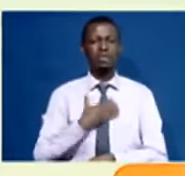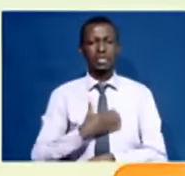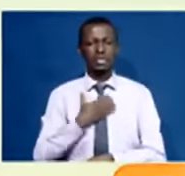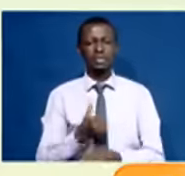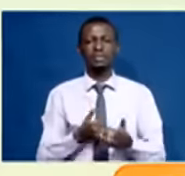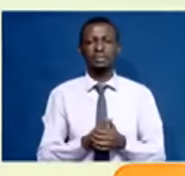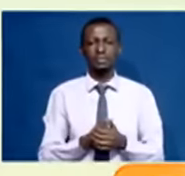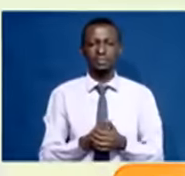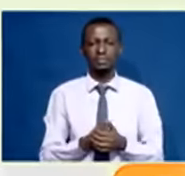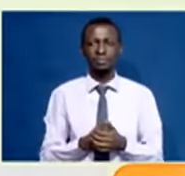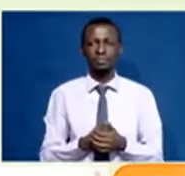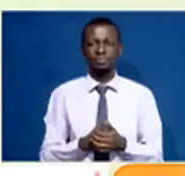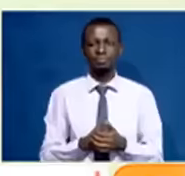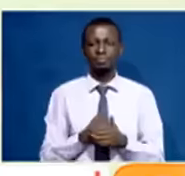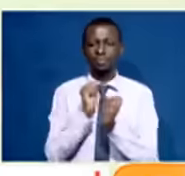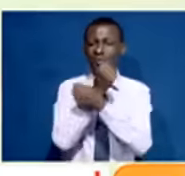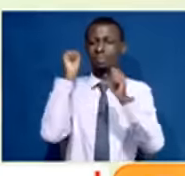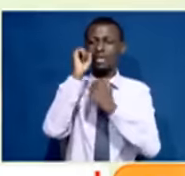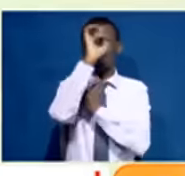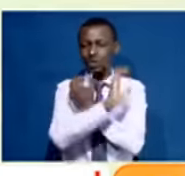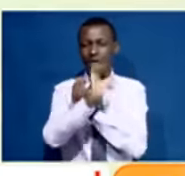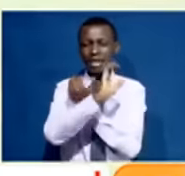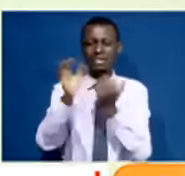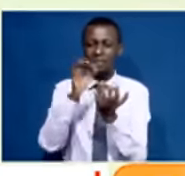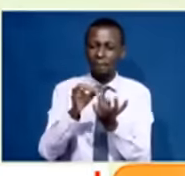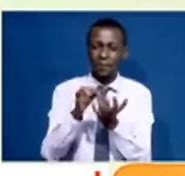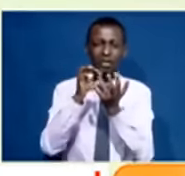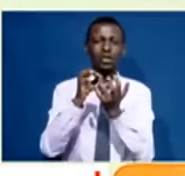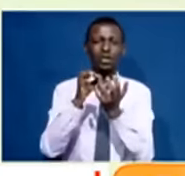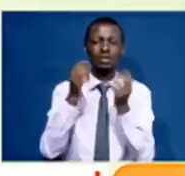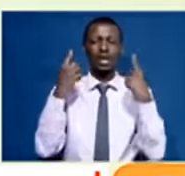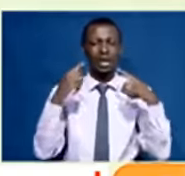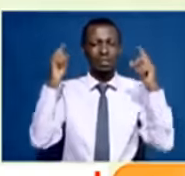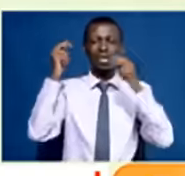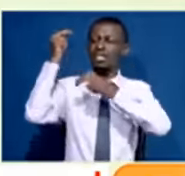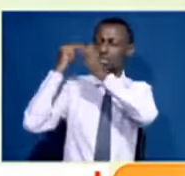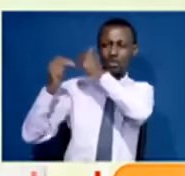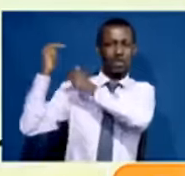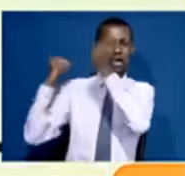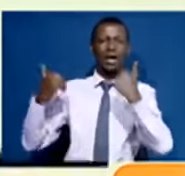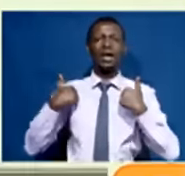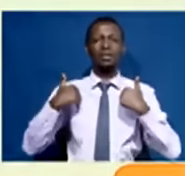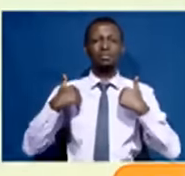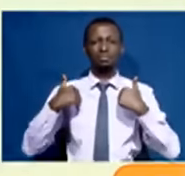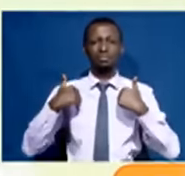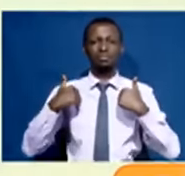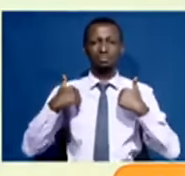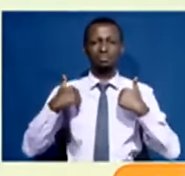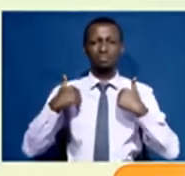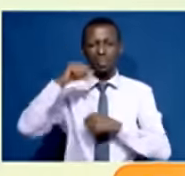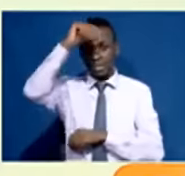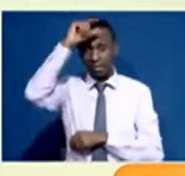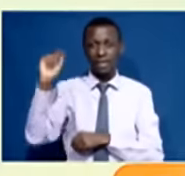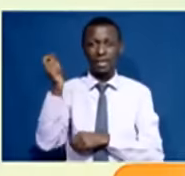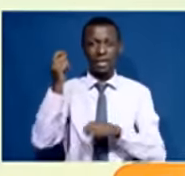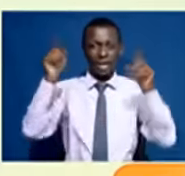president of this extraordinary country, to make a historic announcement of the decision of the government of